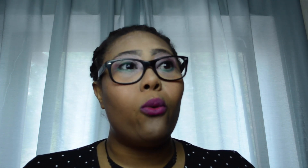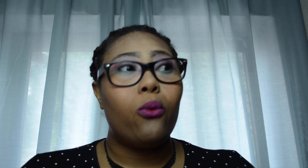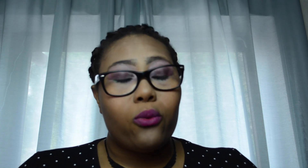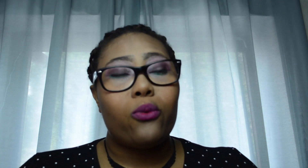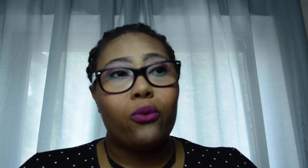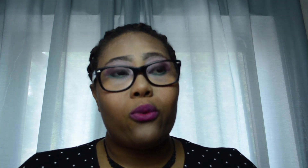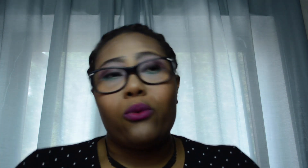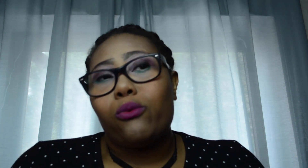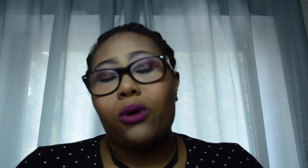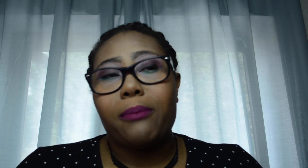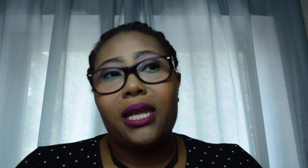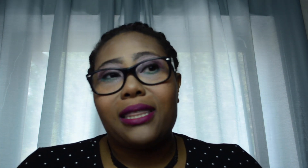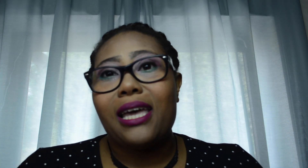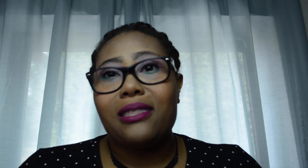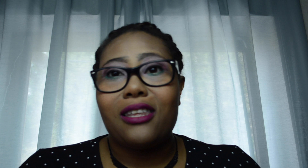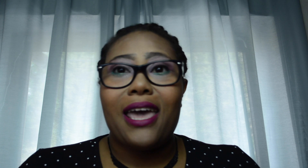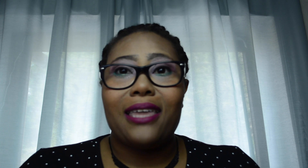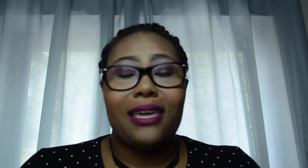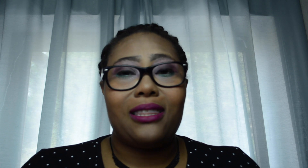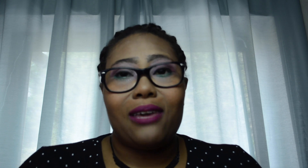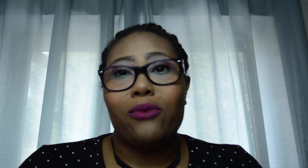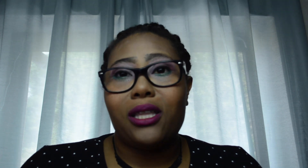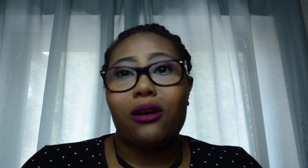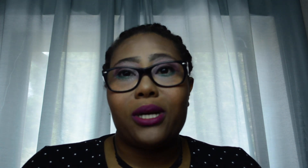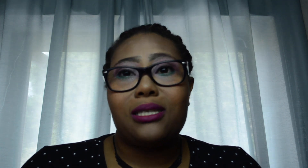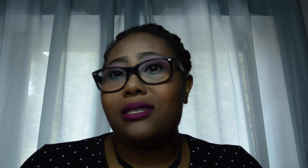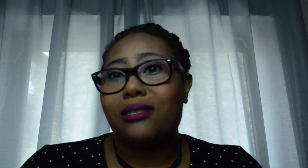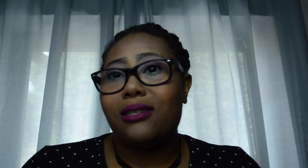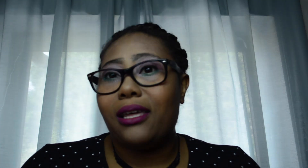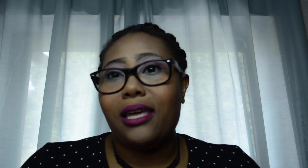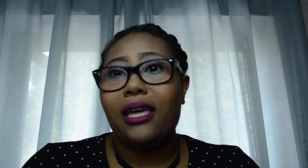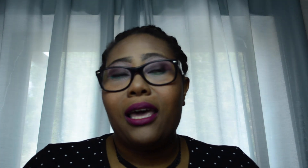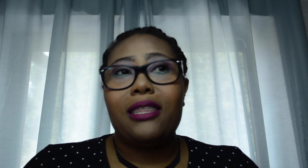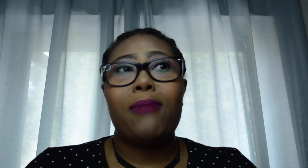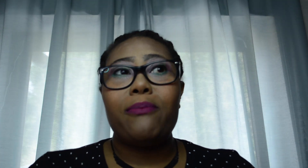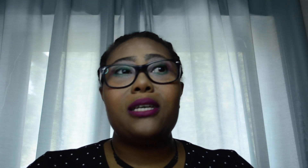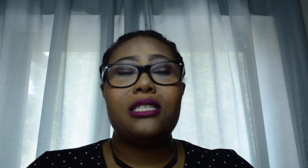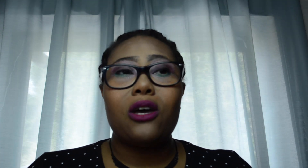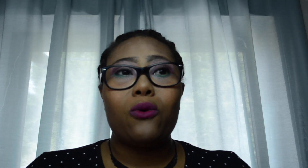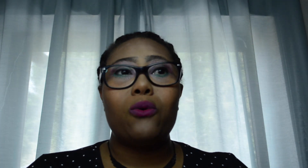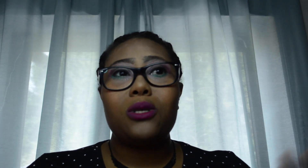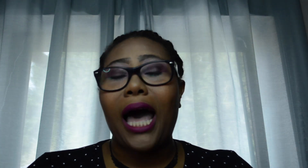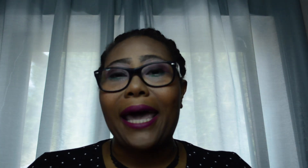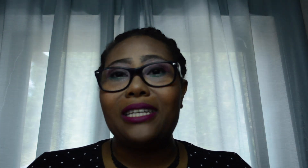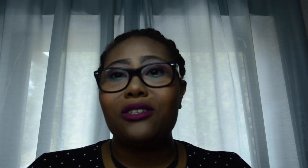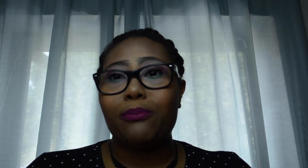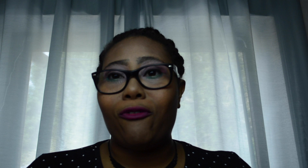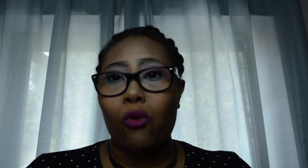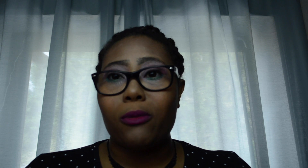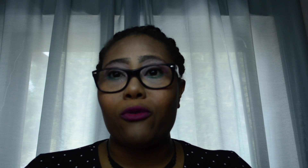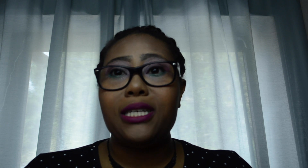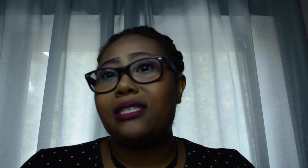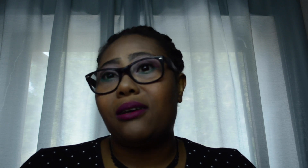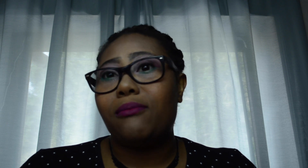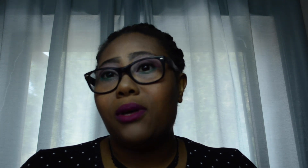who, I mean, at the end of the day, they really are racist. They might be a subtle, kinder